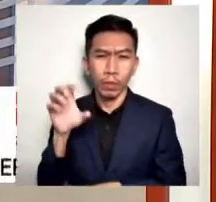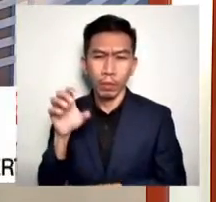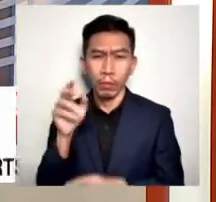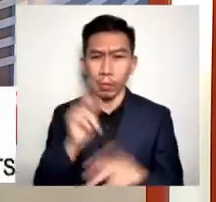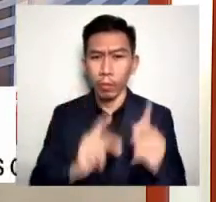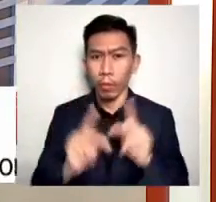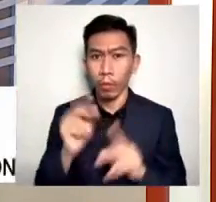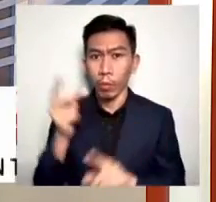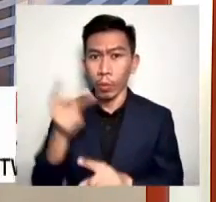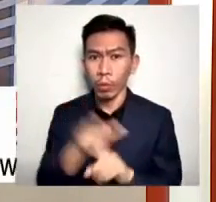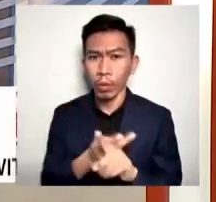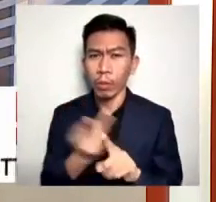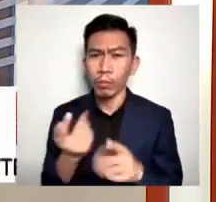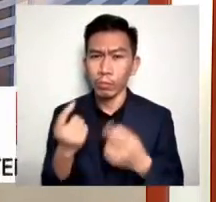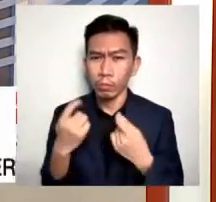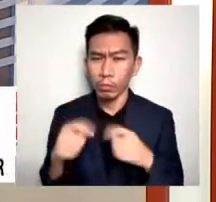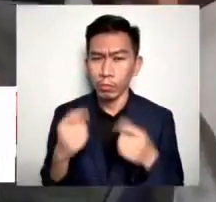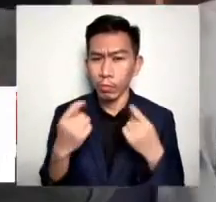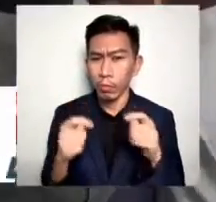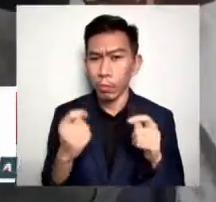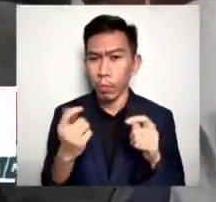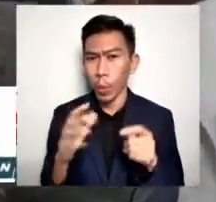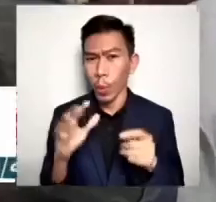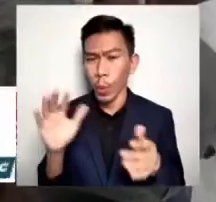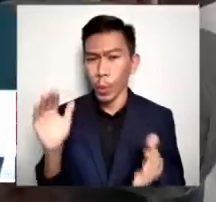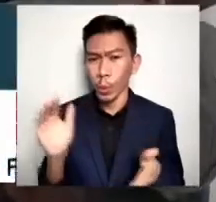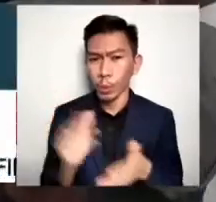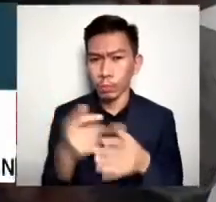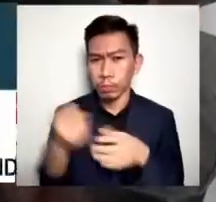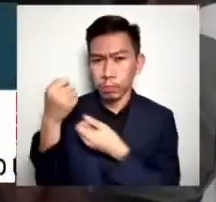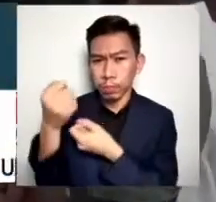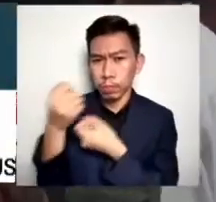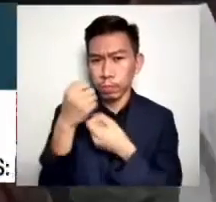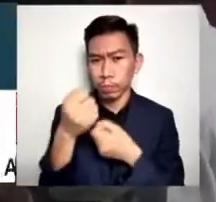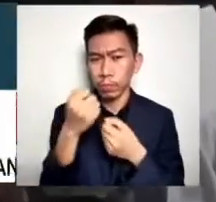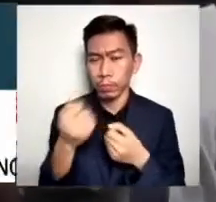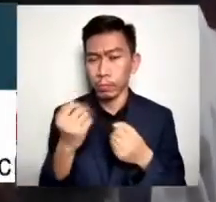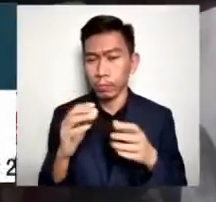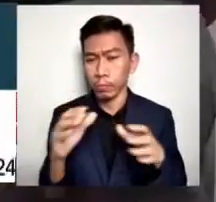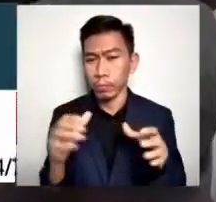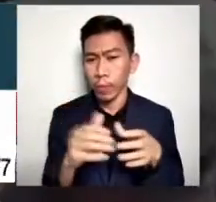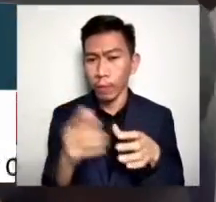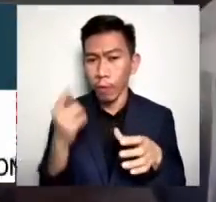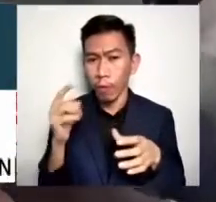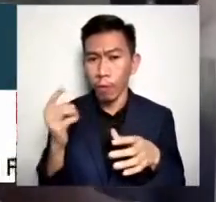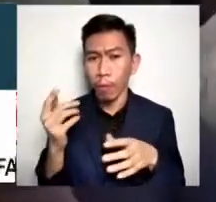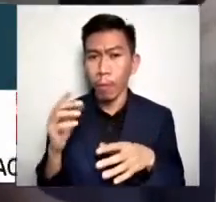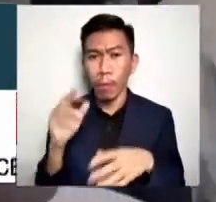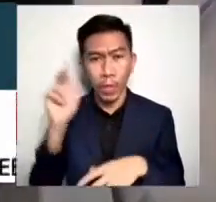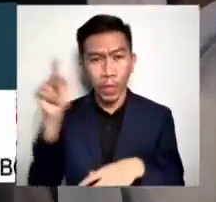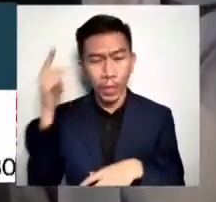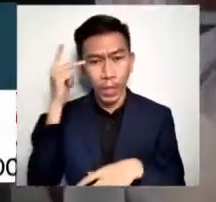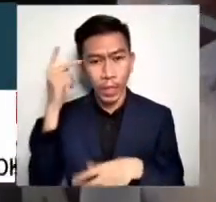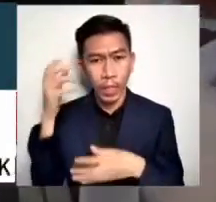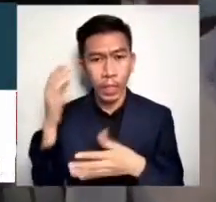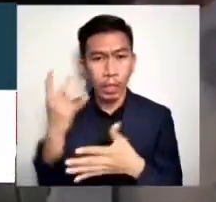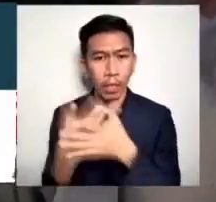quell anti-coup protests. The Assistance Association for Political Prisoners, or AAPP,